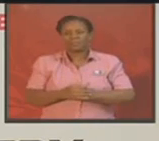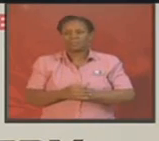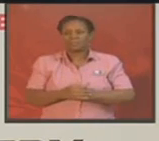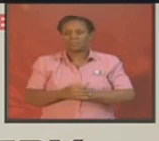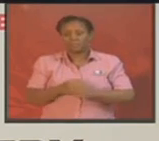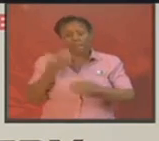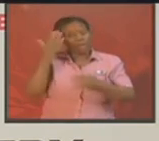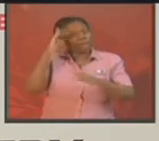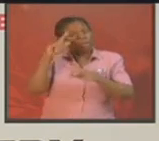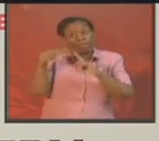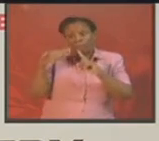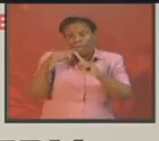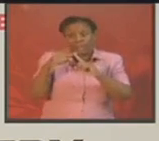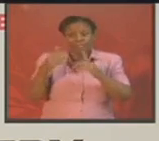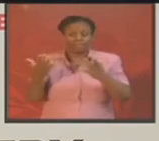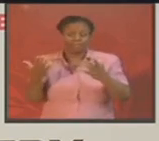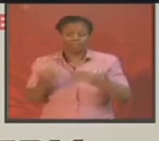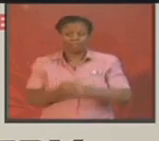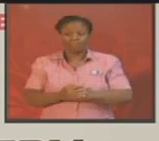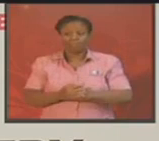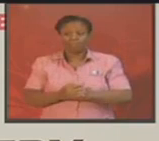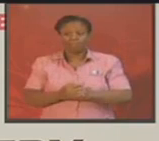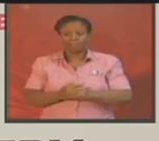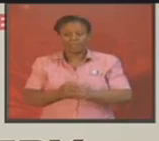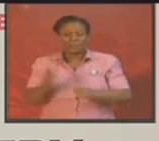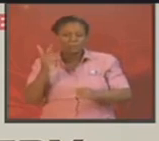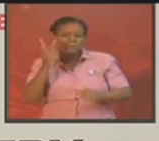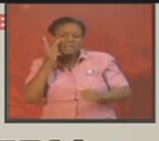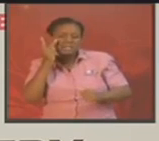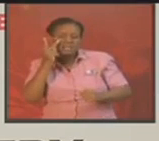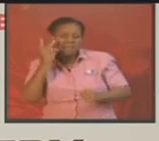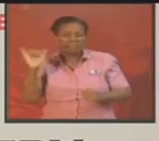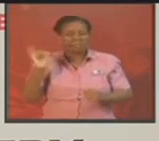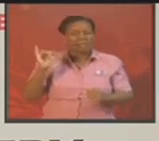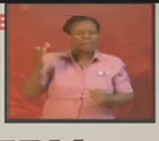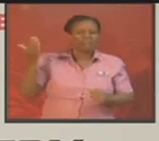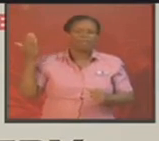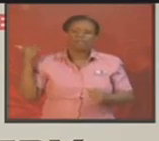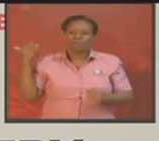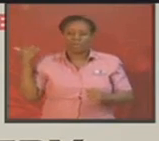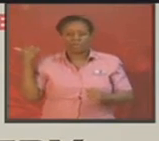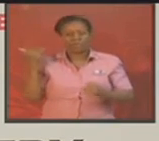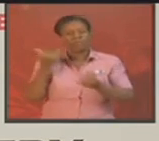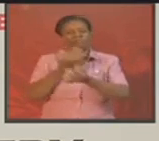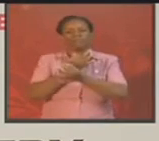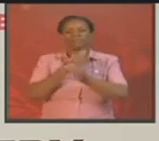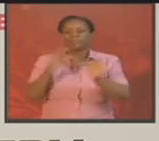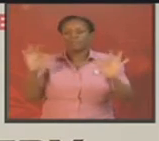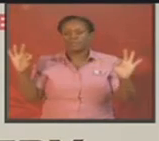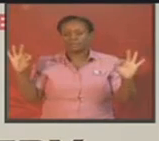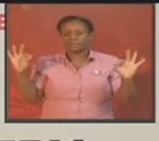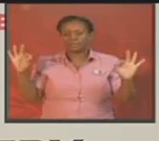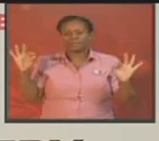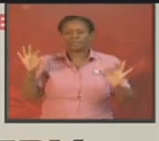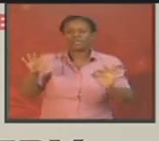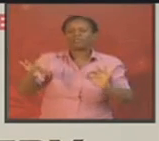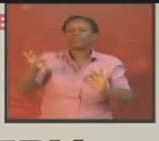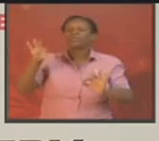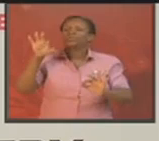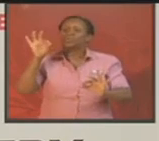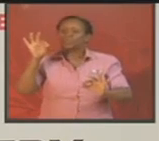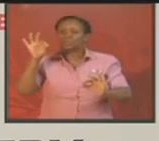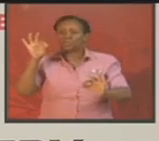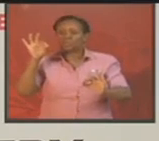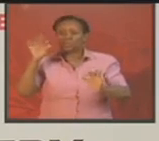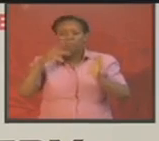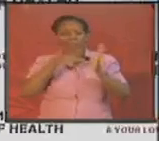but you will see, as in the case with MMR, it will be available through the public sector and through the private sector. Thank